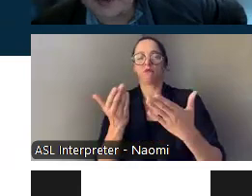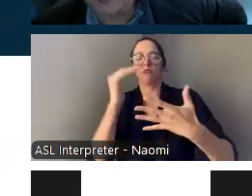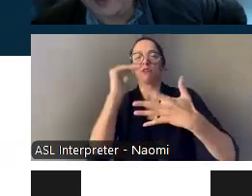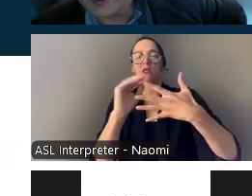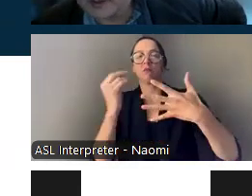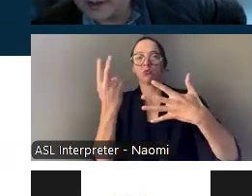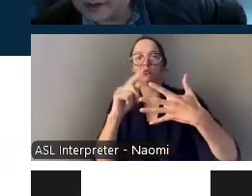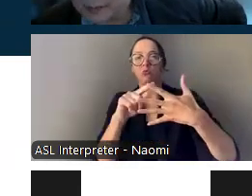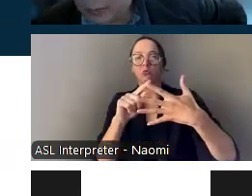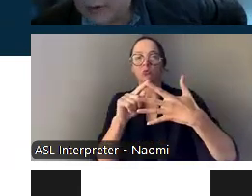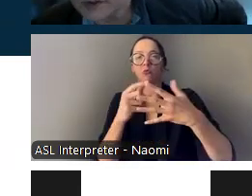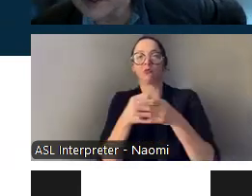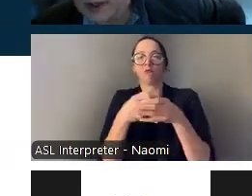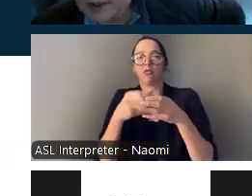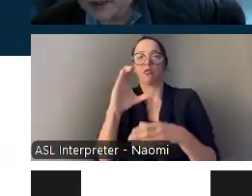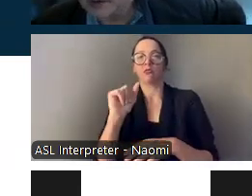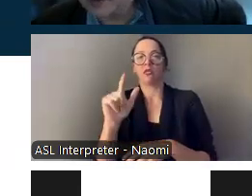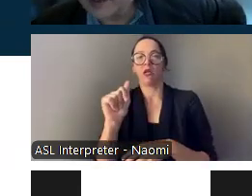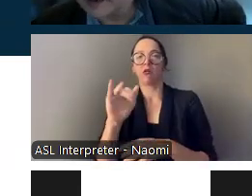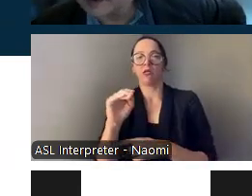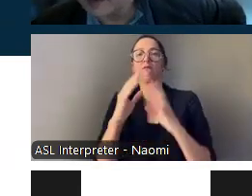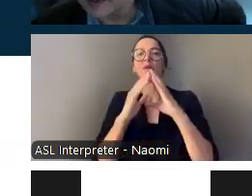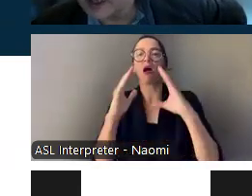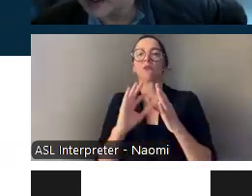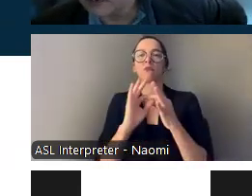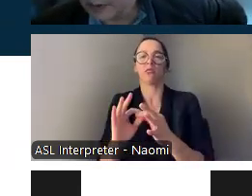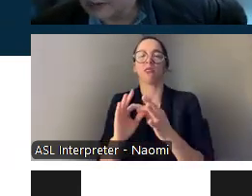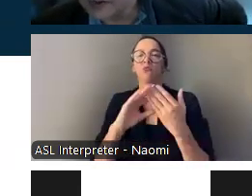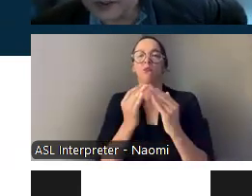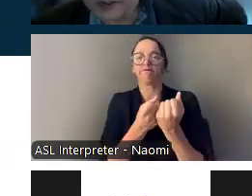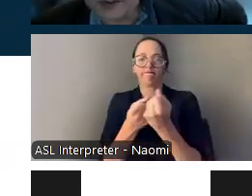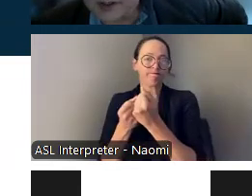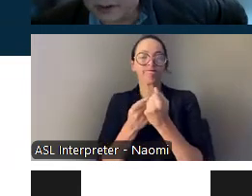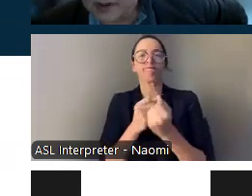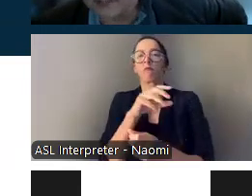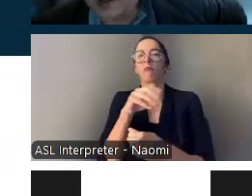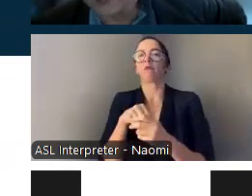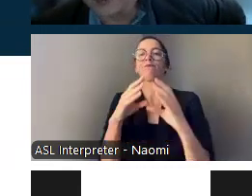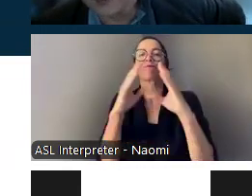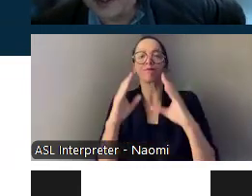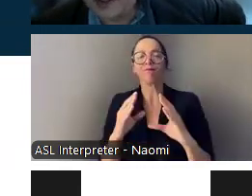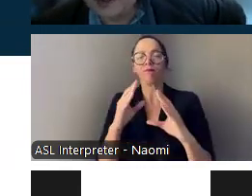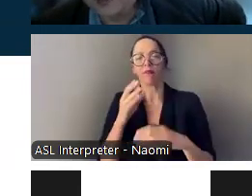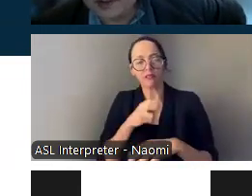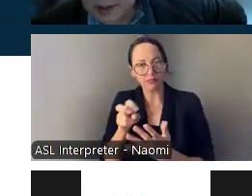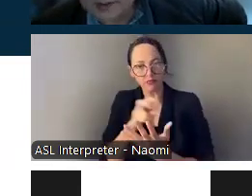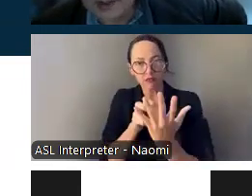CalAIM housing-related community supports, including housing navigation, rental assistance, security